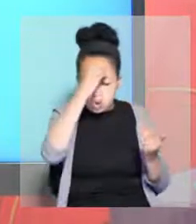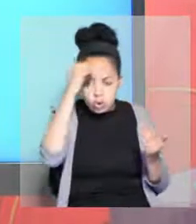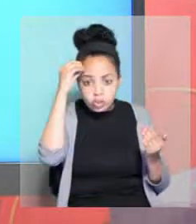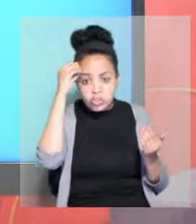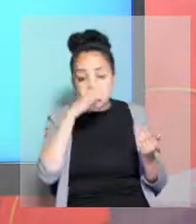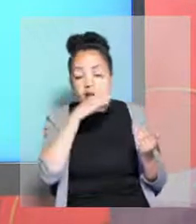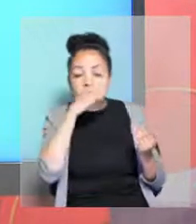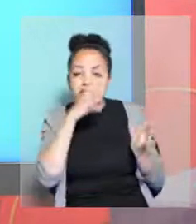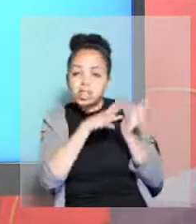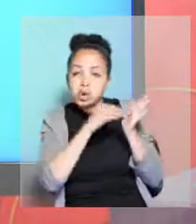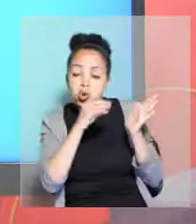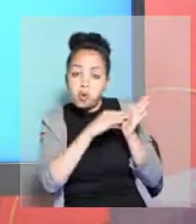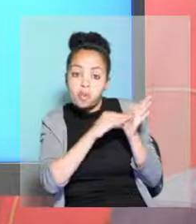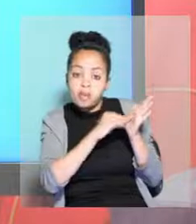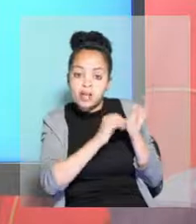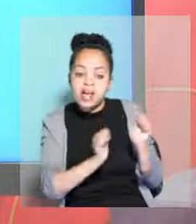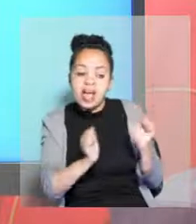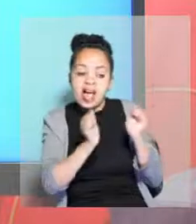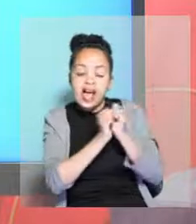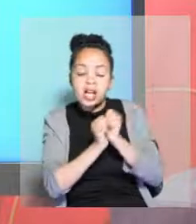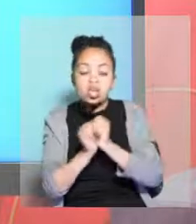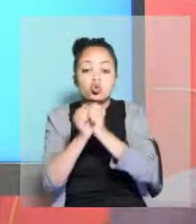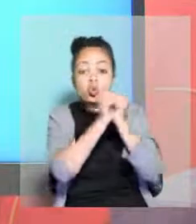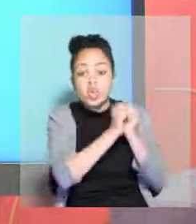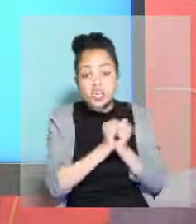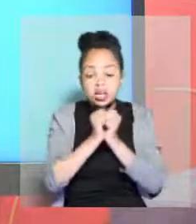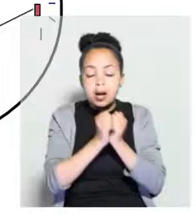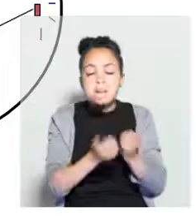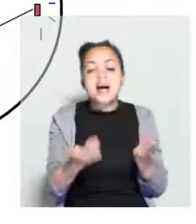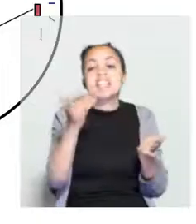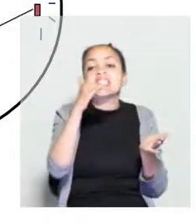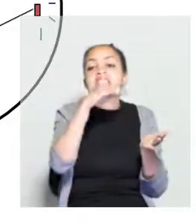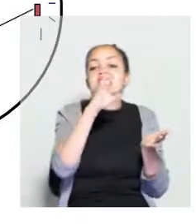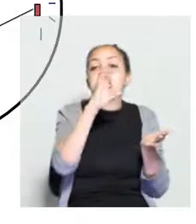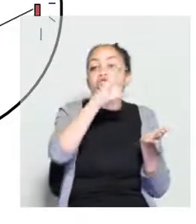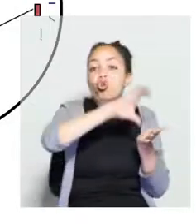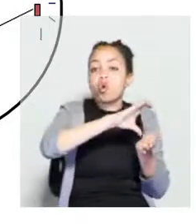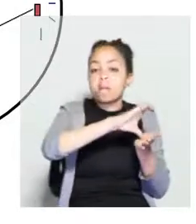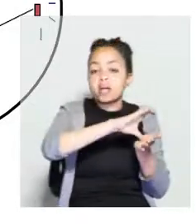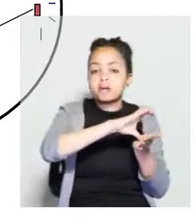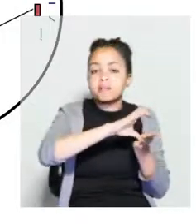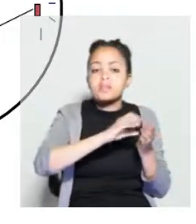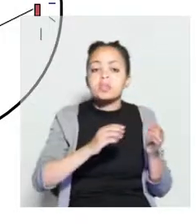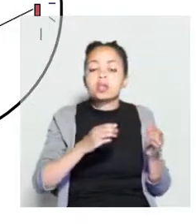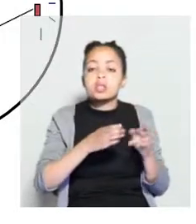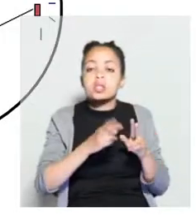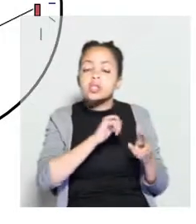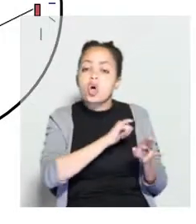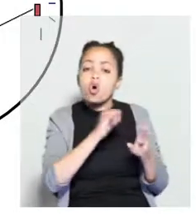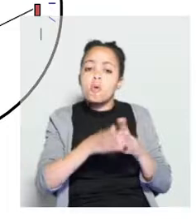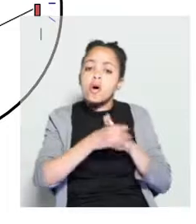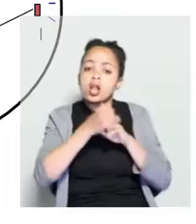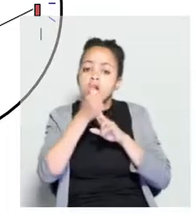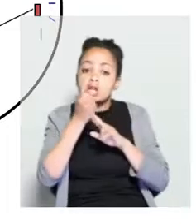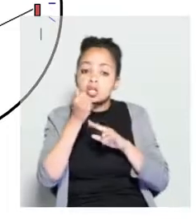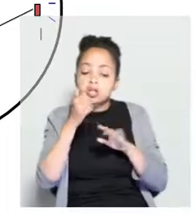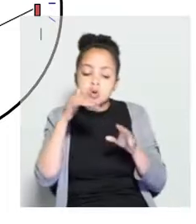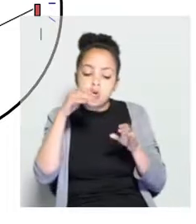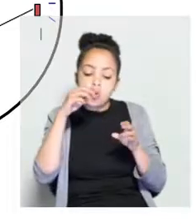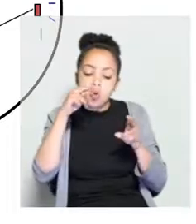original and the copy one become held together by centromer. When the homologous pair become oriented as the